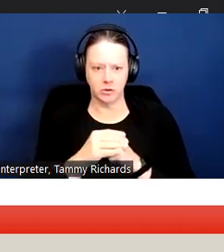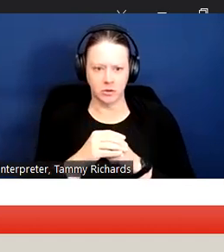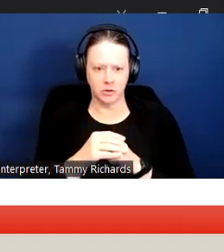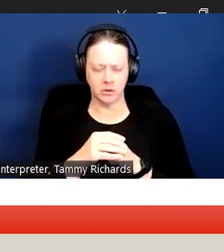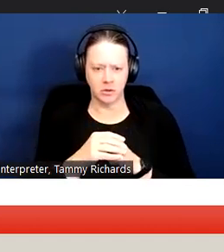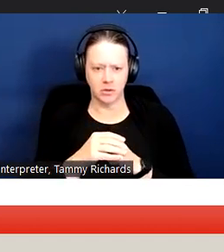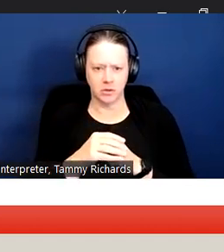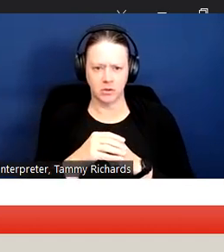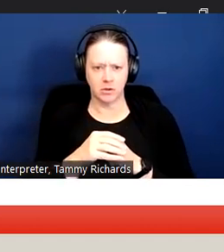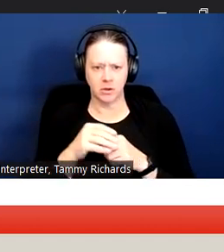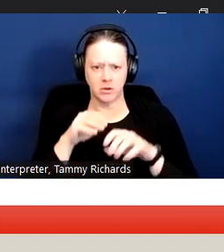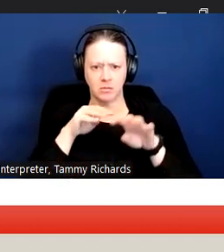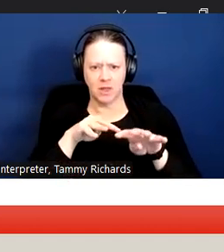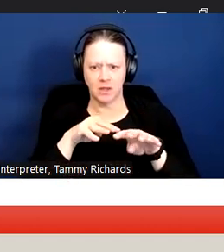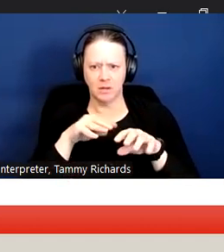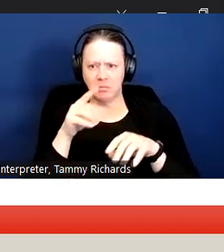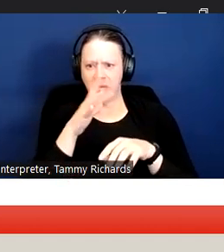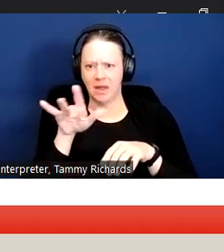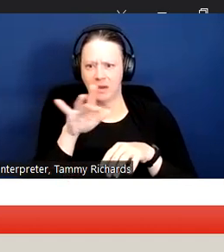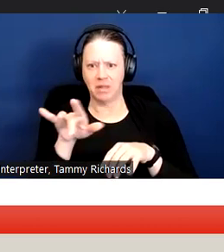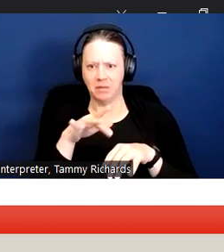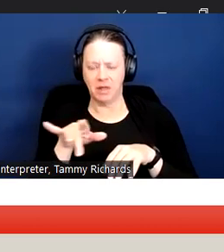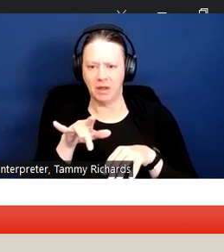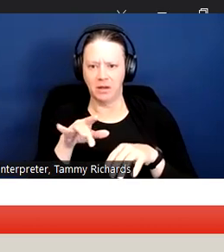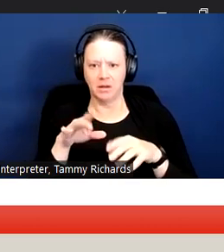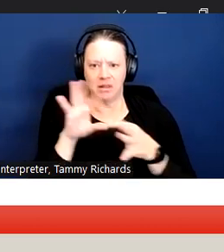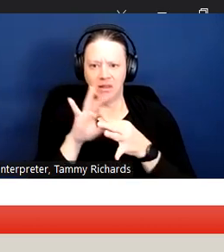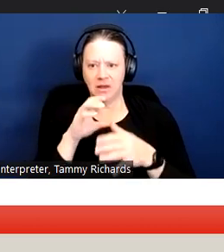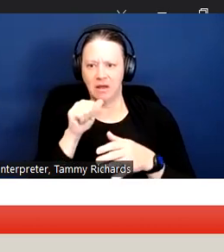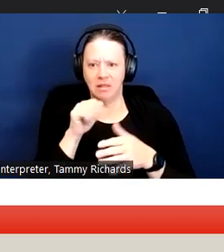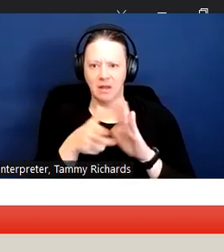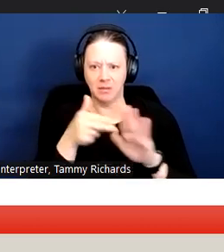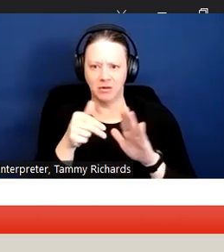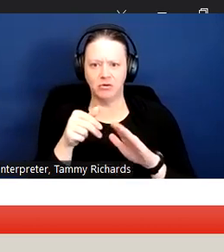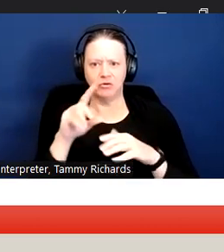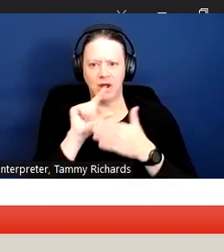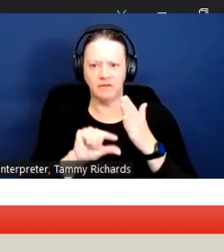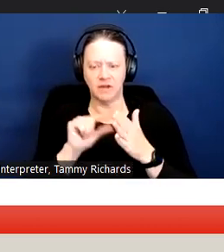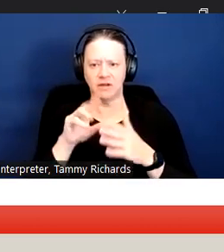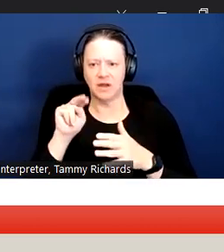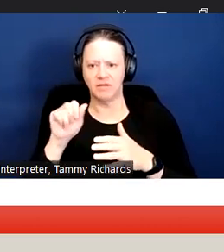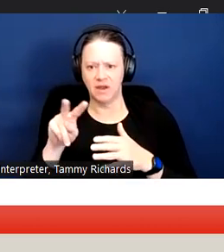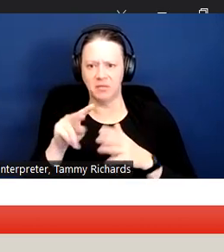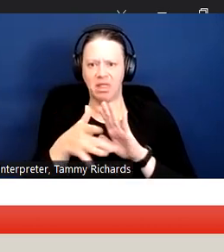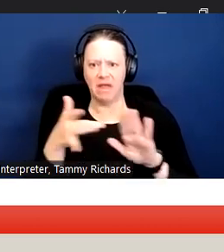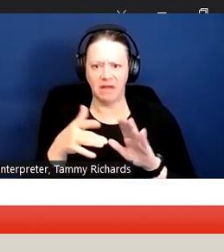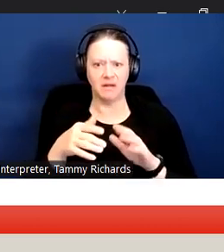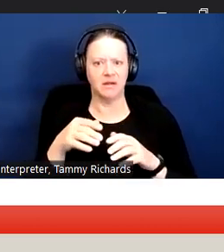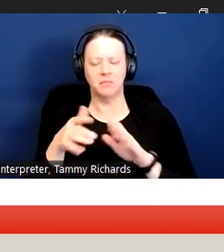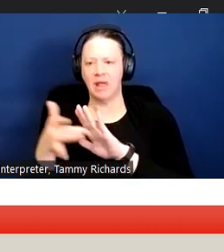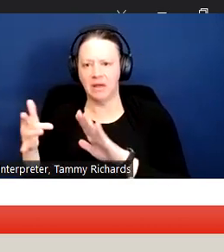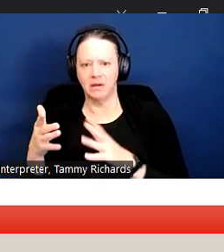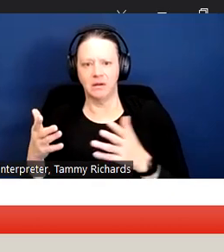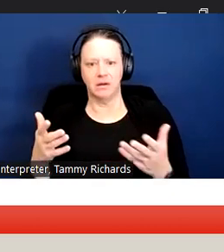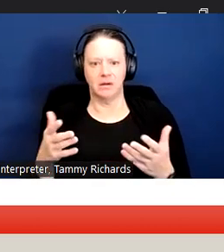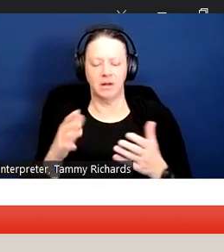traffic, today, blank, blank, blank, link, blank, link, unlabeled, blank, link, unlabeled, graphic, nav, blank, link, unlabeled, blank. So that's